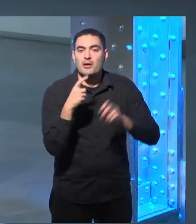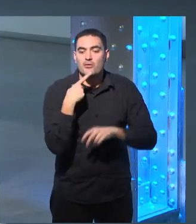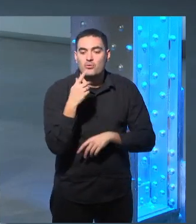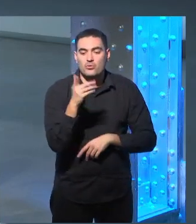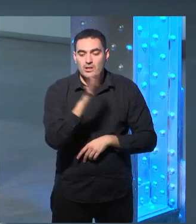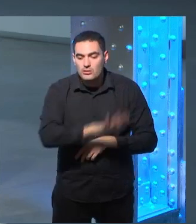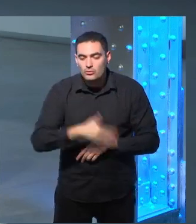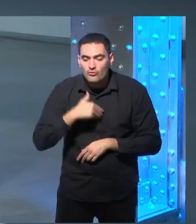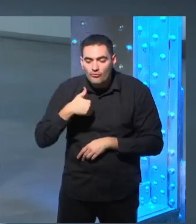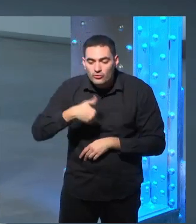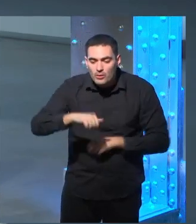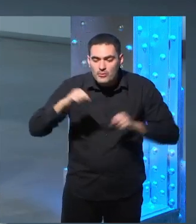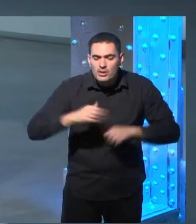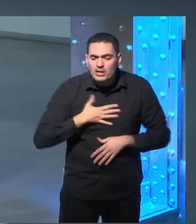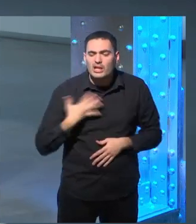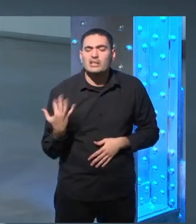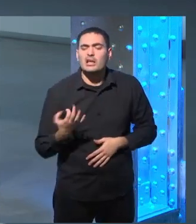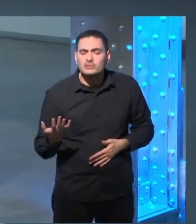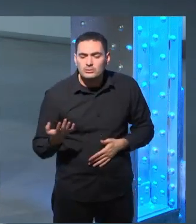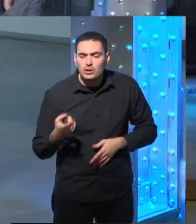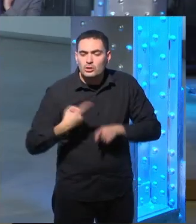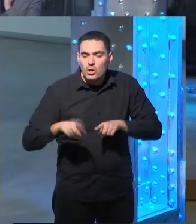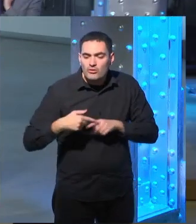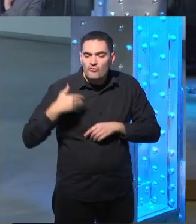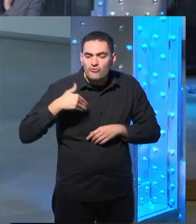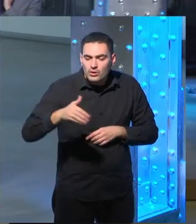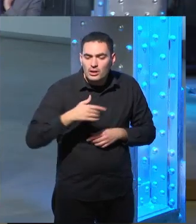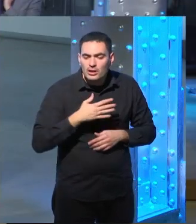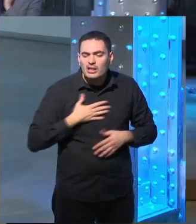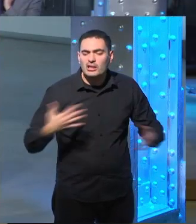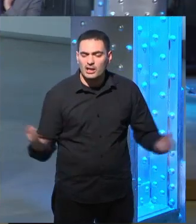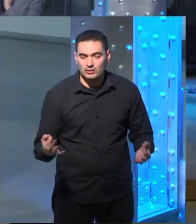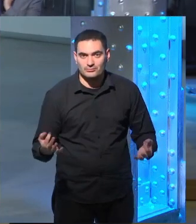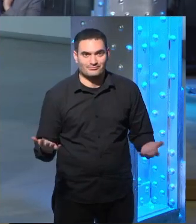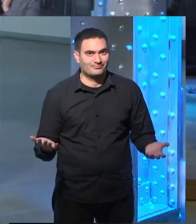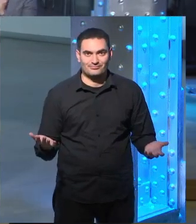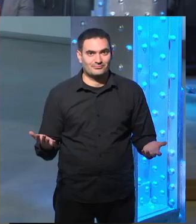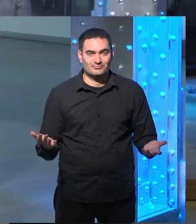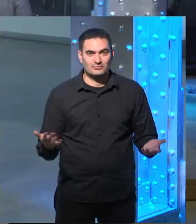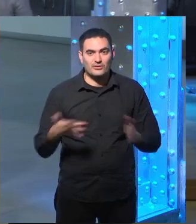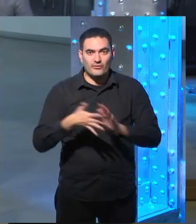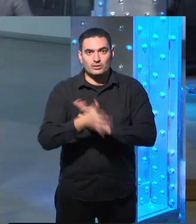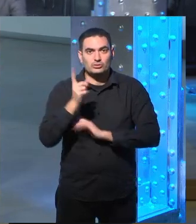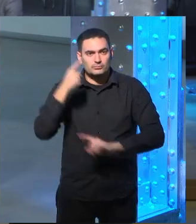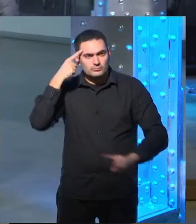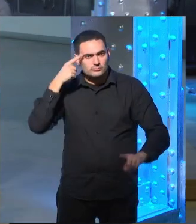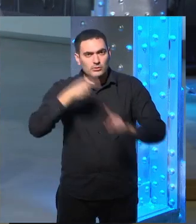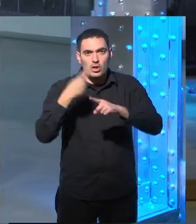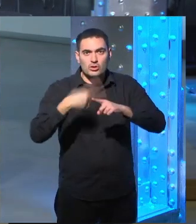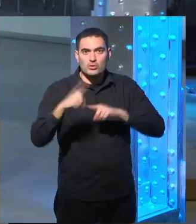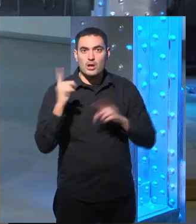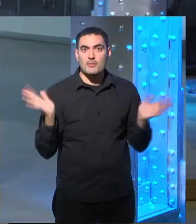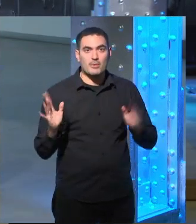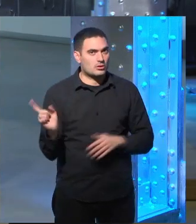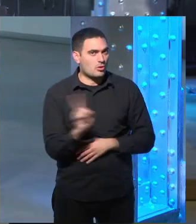and they were saying, yeah, but you cannot ask a child what he wants to be in the future, but you will have to ask,